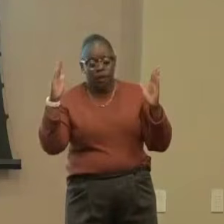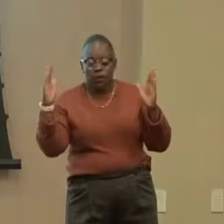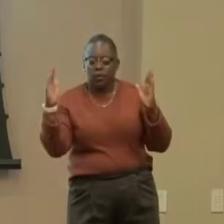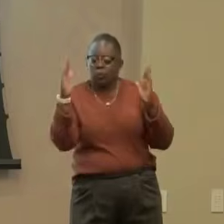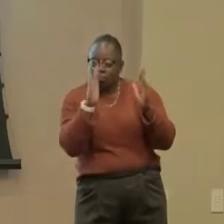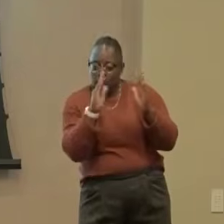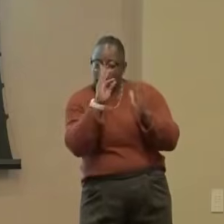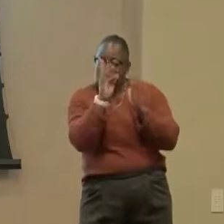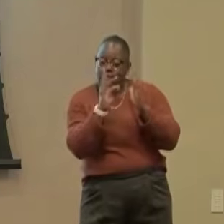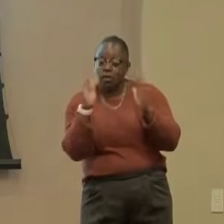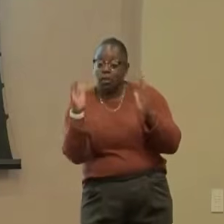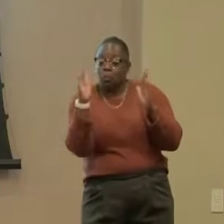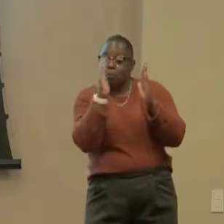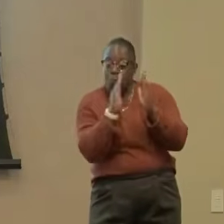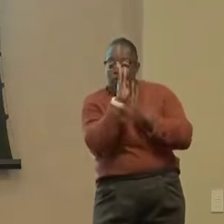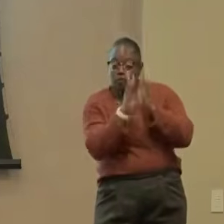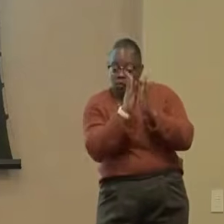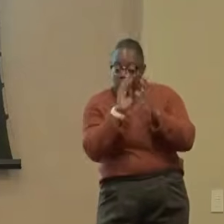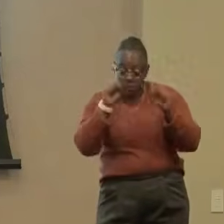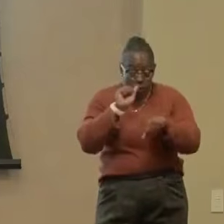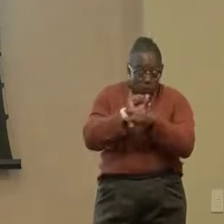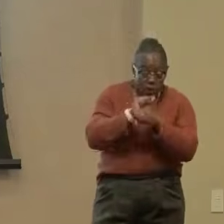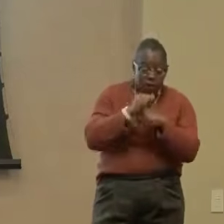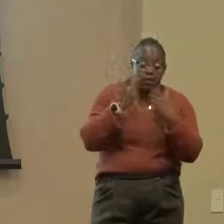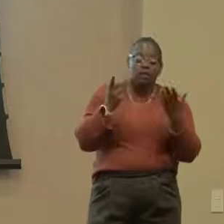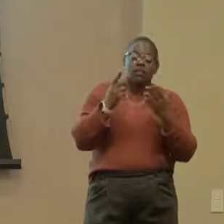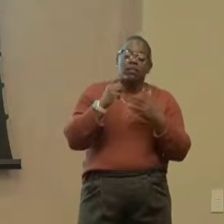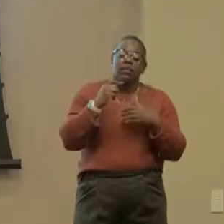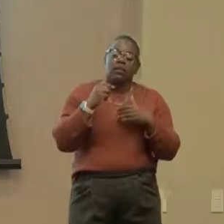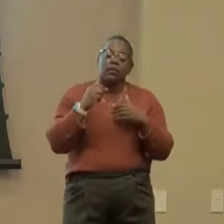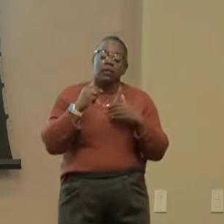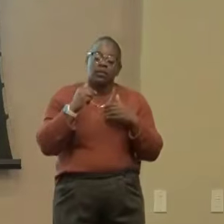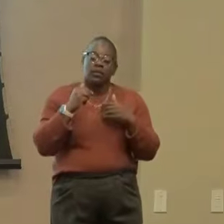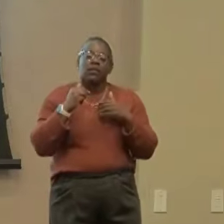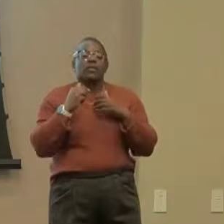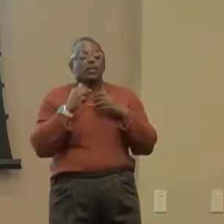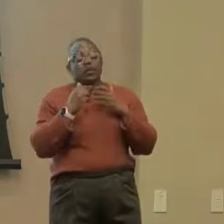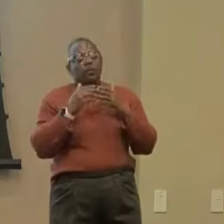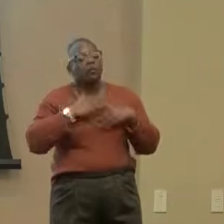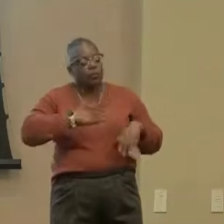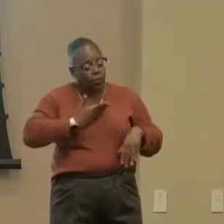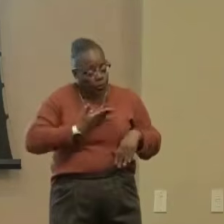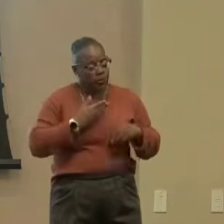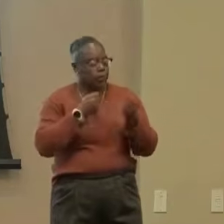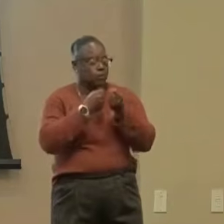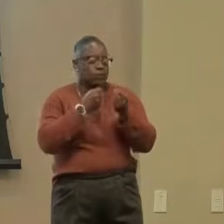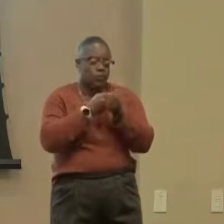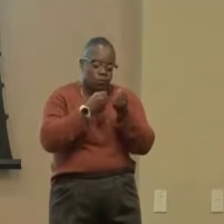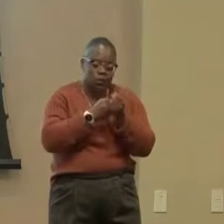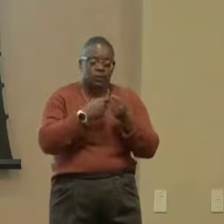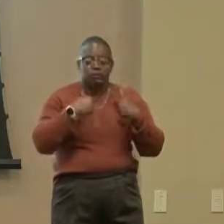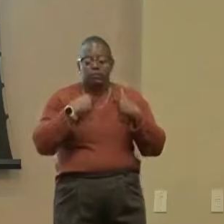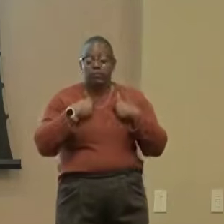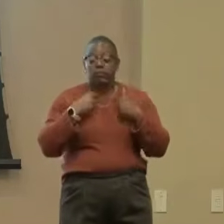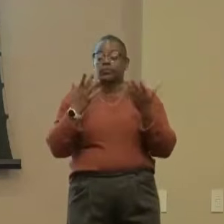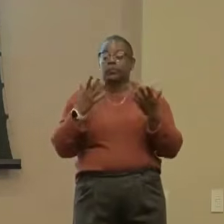the 6-hour or the 4-hour shift that I could do. And they were more adamant to work with me. And a lot of times I have